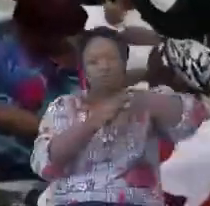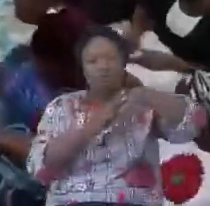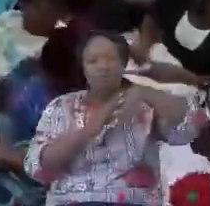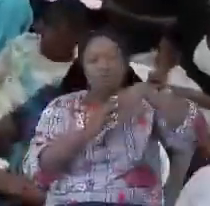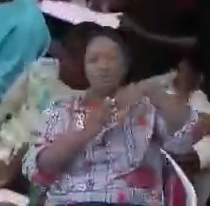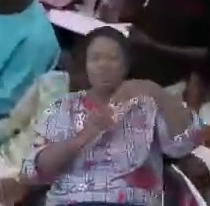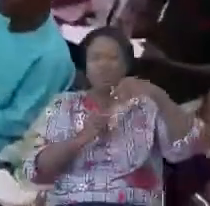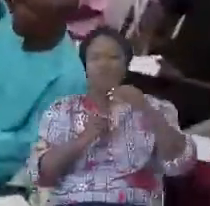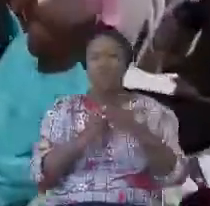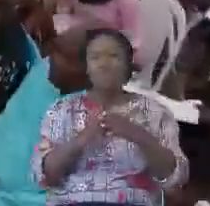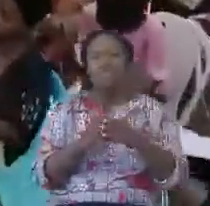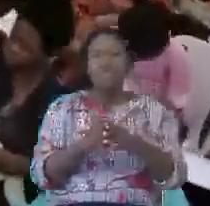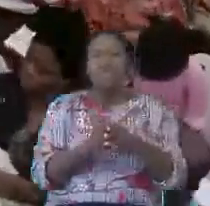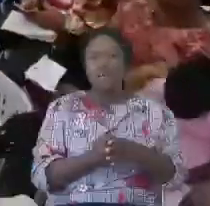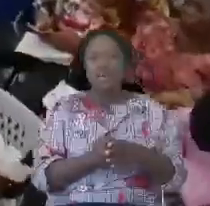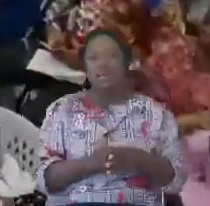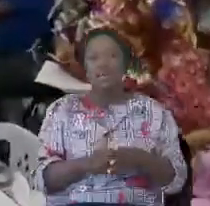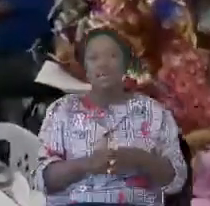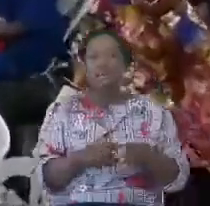comfort,